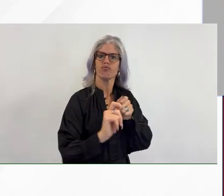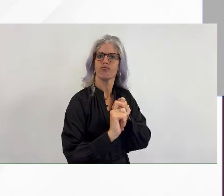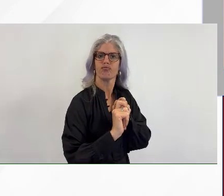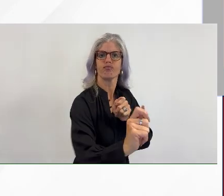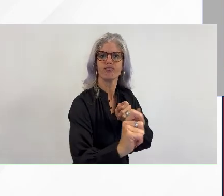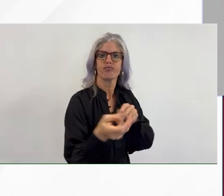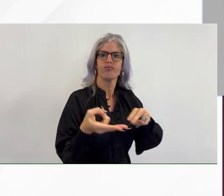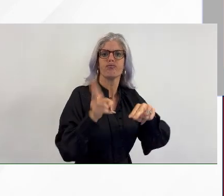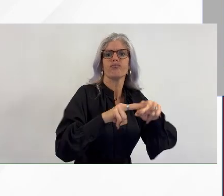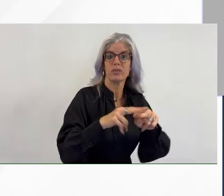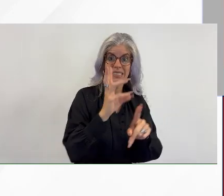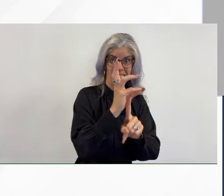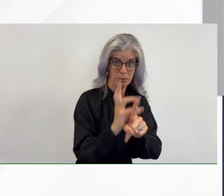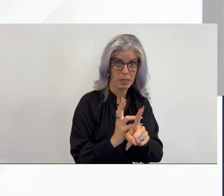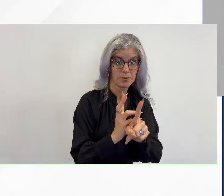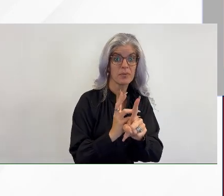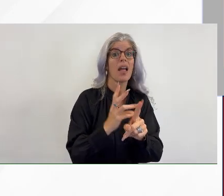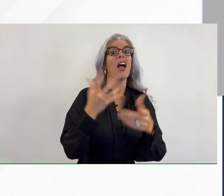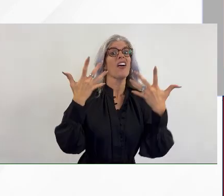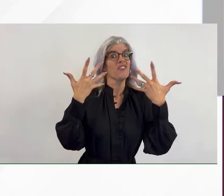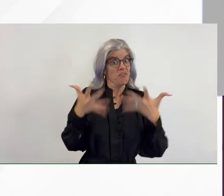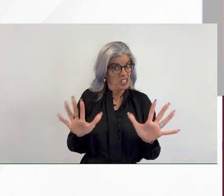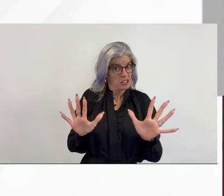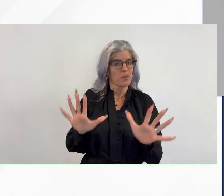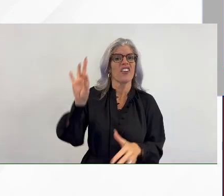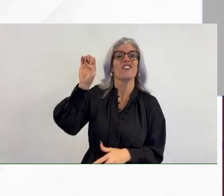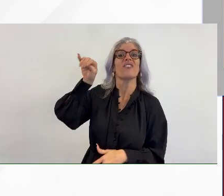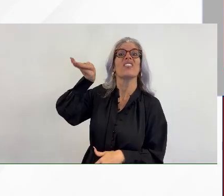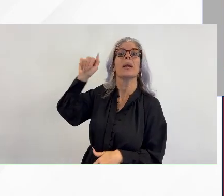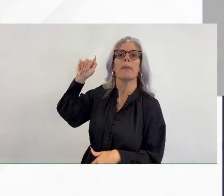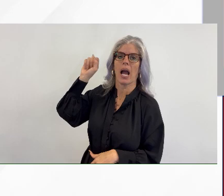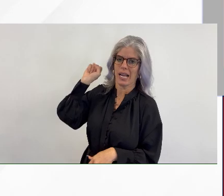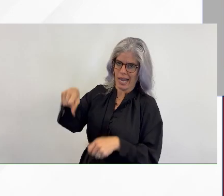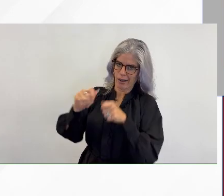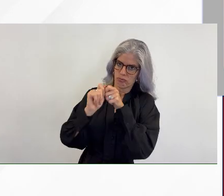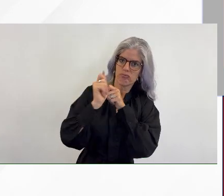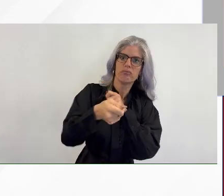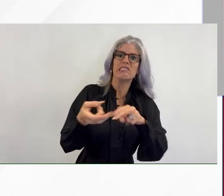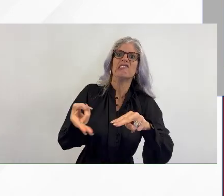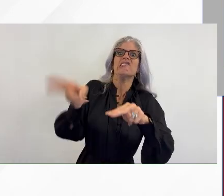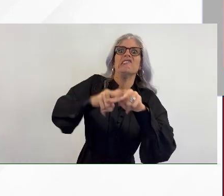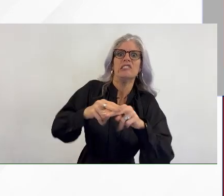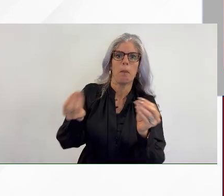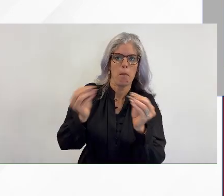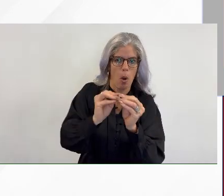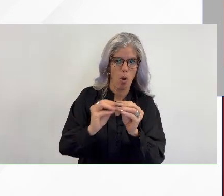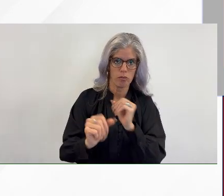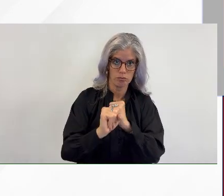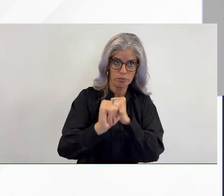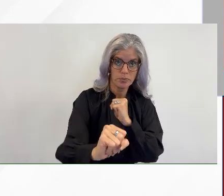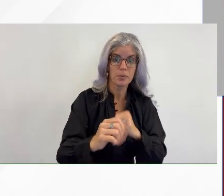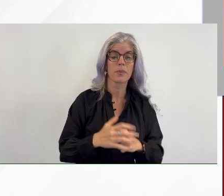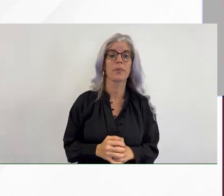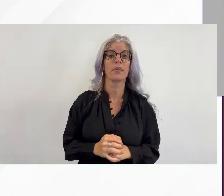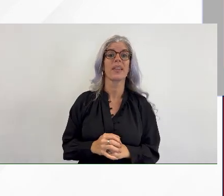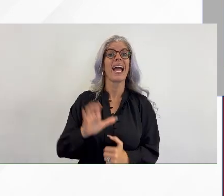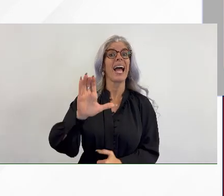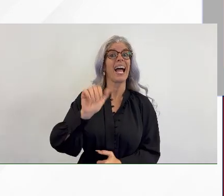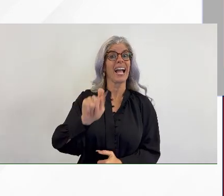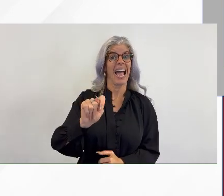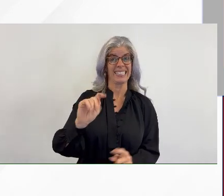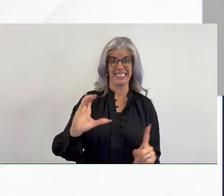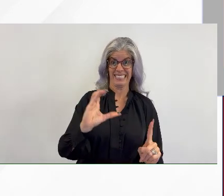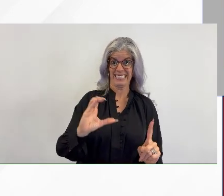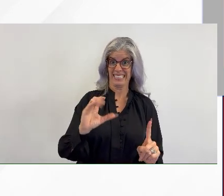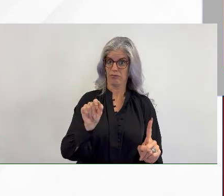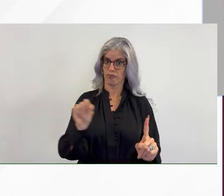state, as the recipient, may grant a time extension for up to 30 months for permanent work on a project-by-project basis.